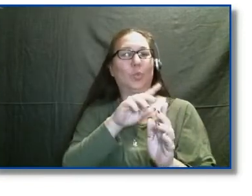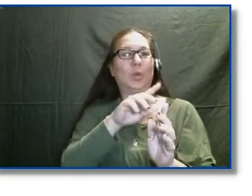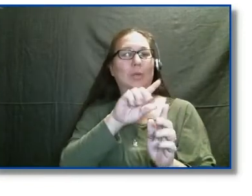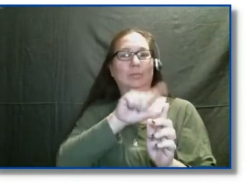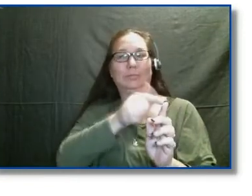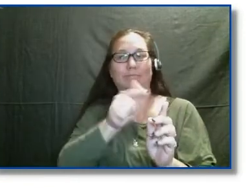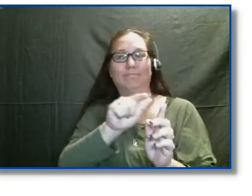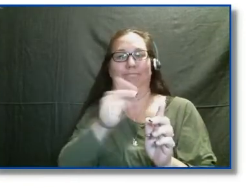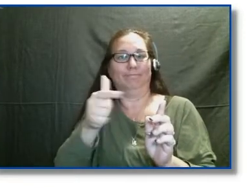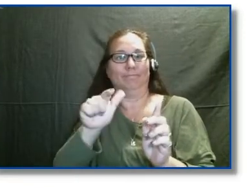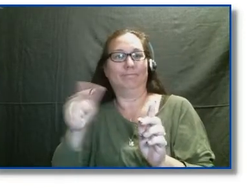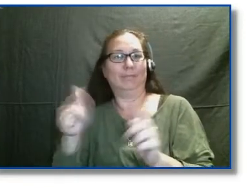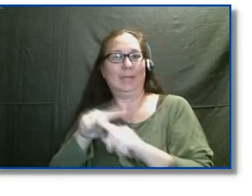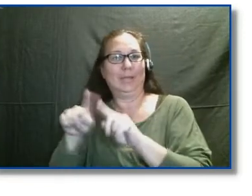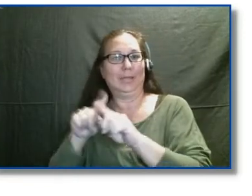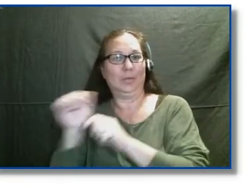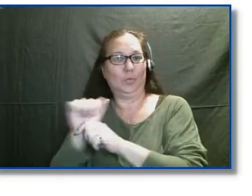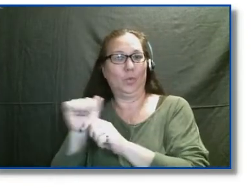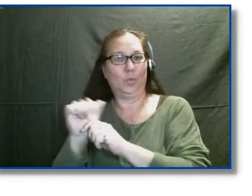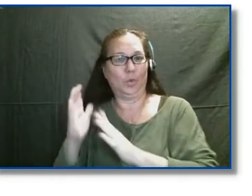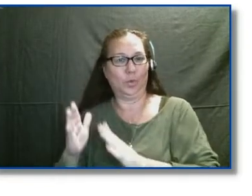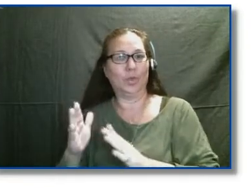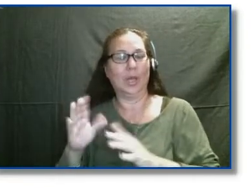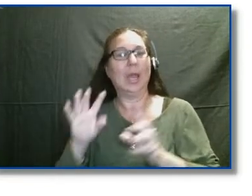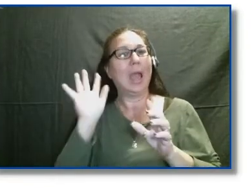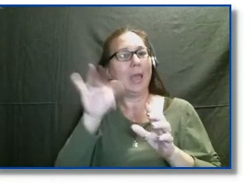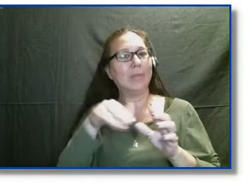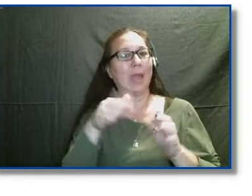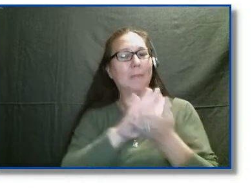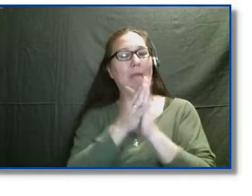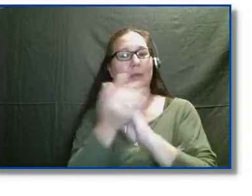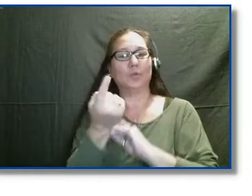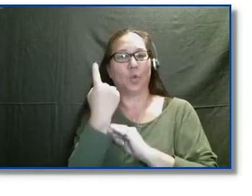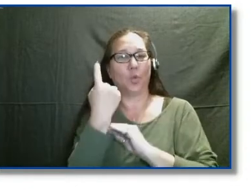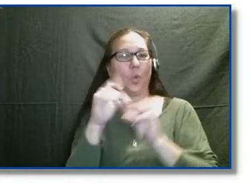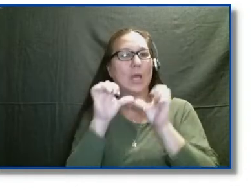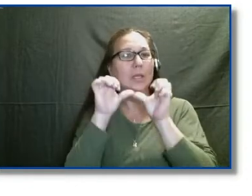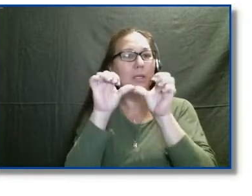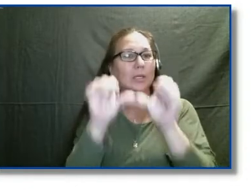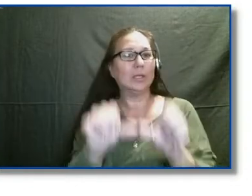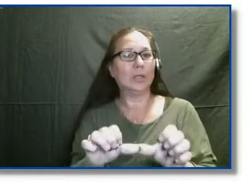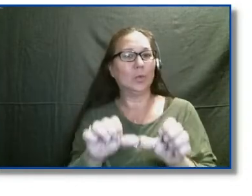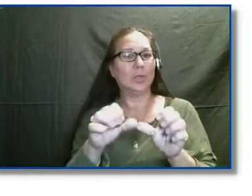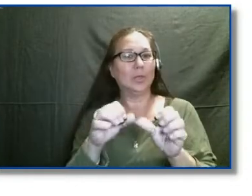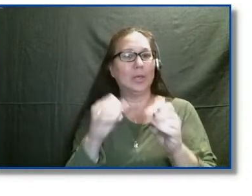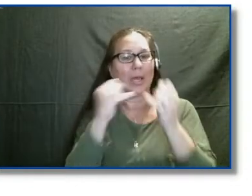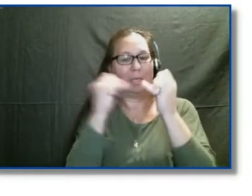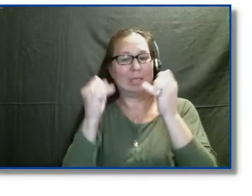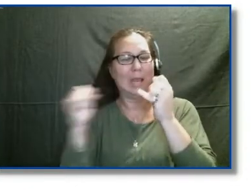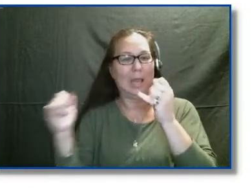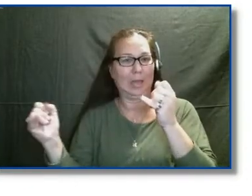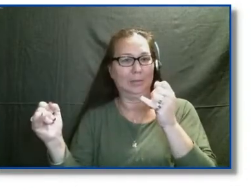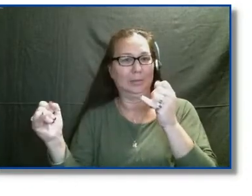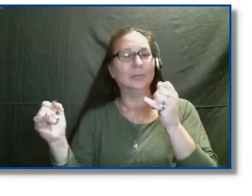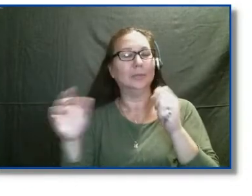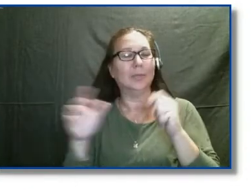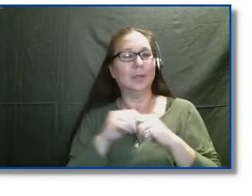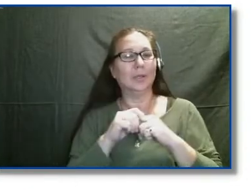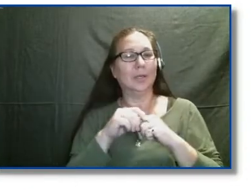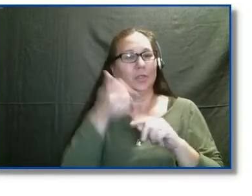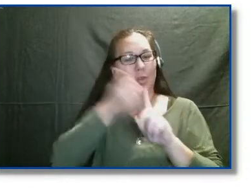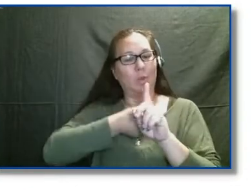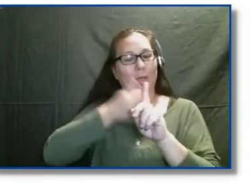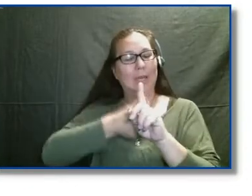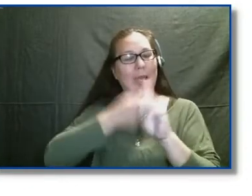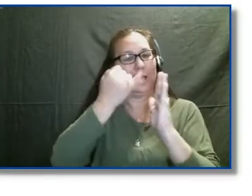continuous line that is then output to like a pen plotter. And then, so each of these drawings is then